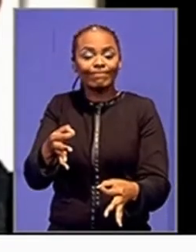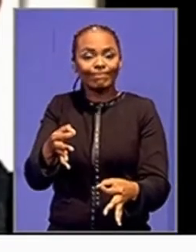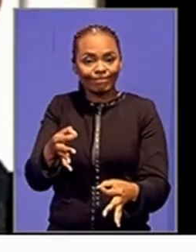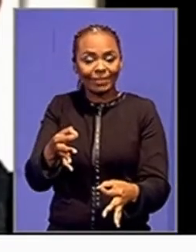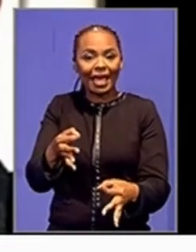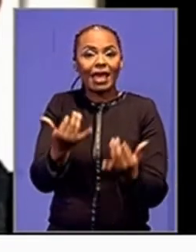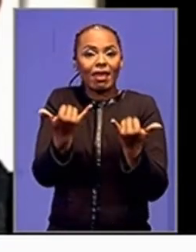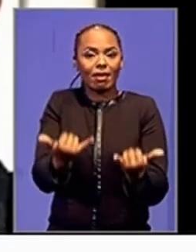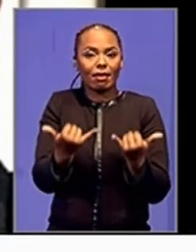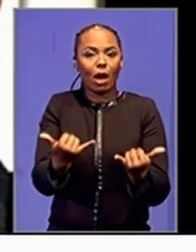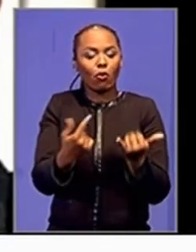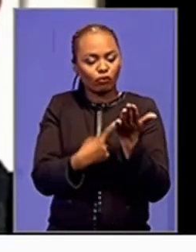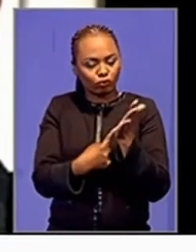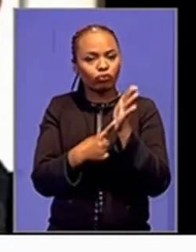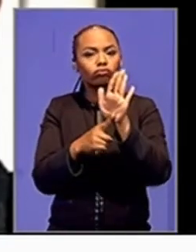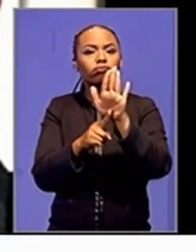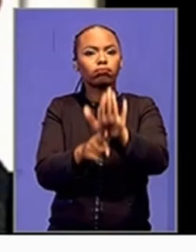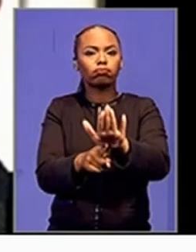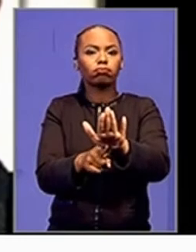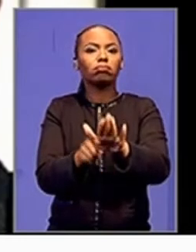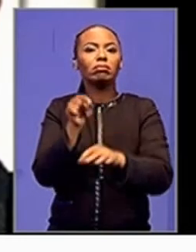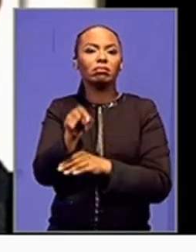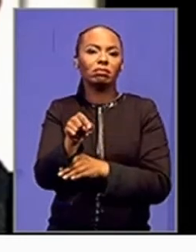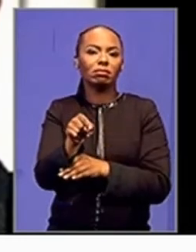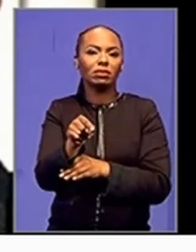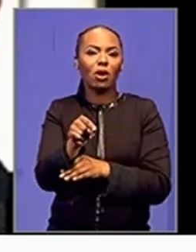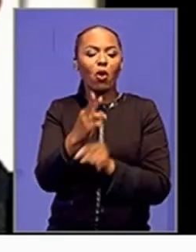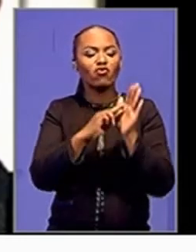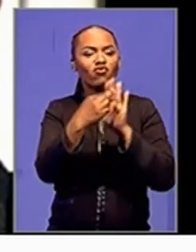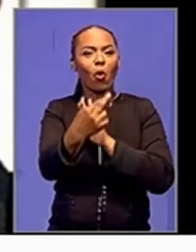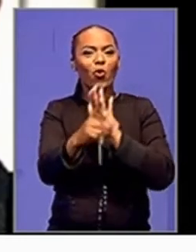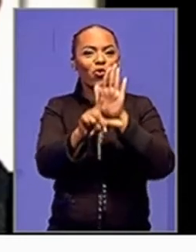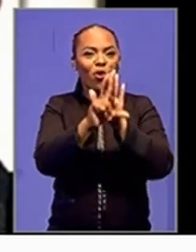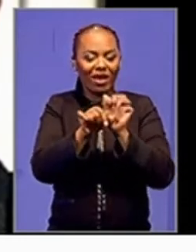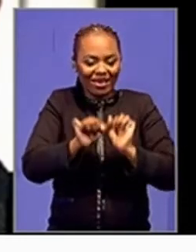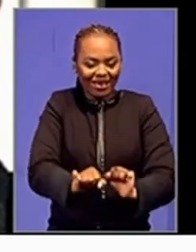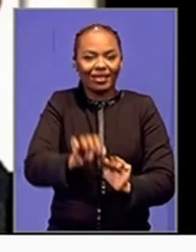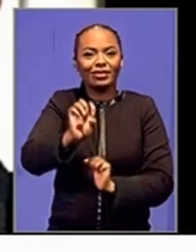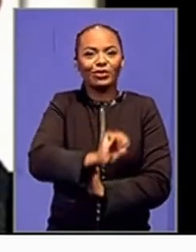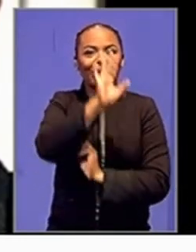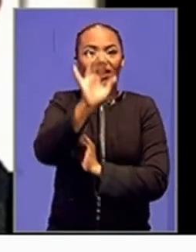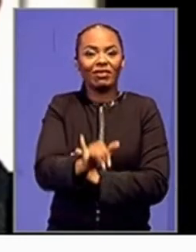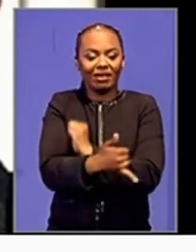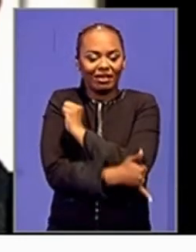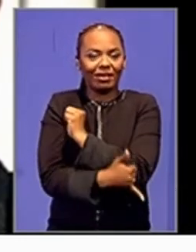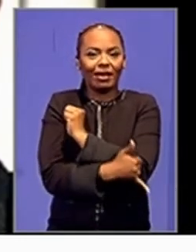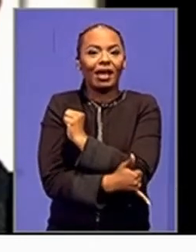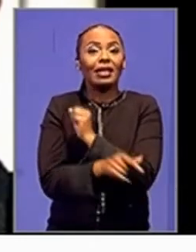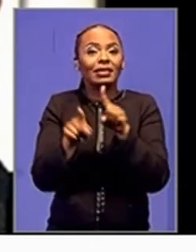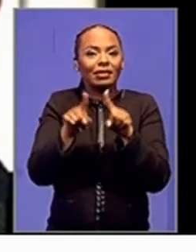is a landmark ruling, and it's important for the rule of law of this country. And it's clear